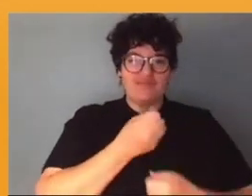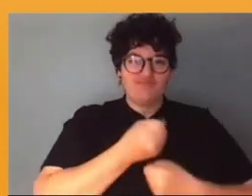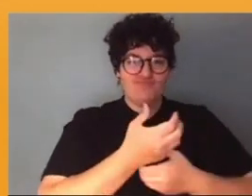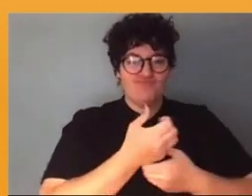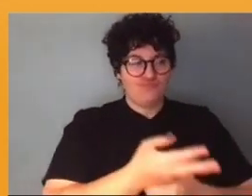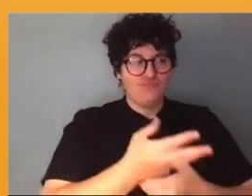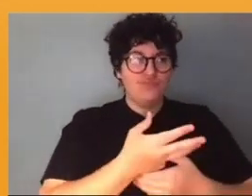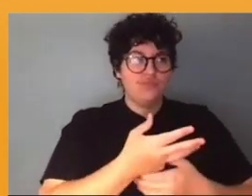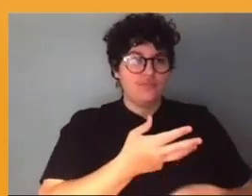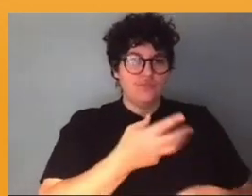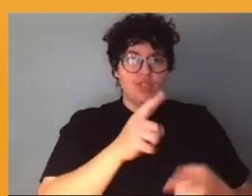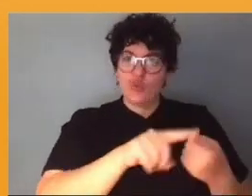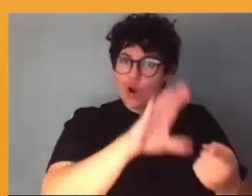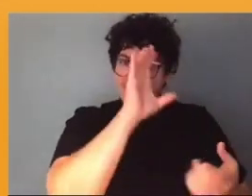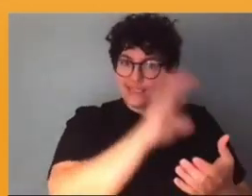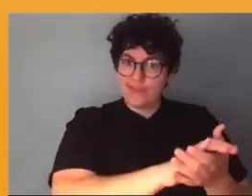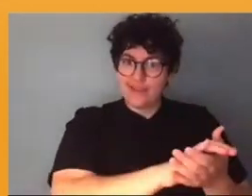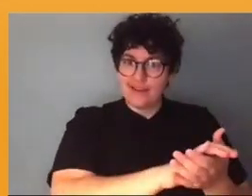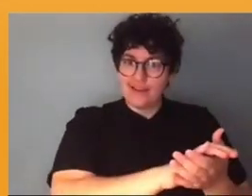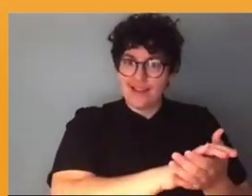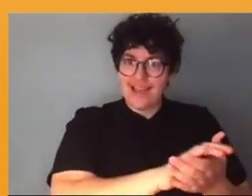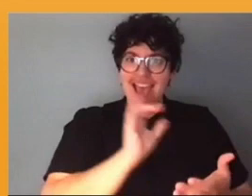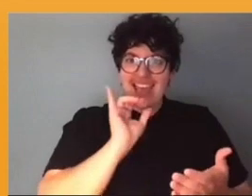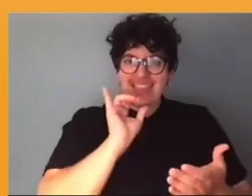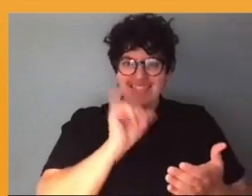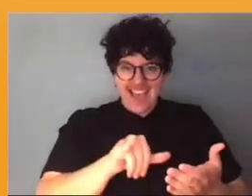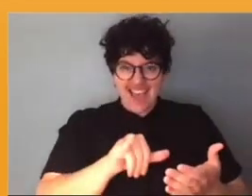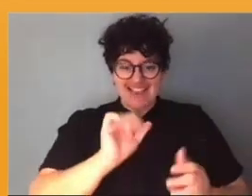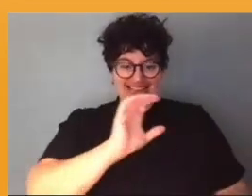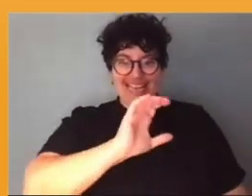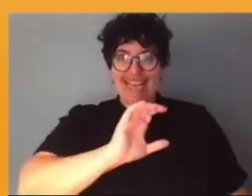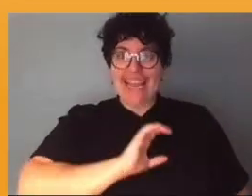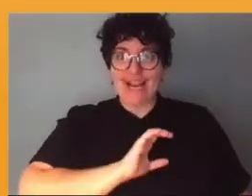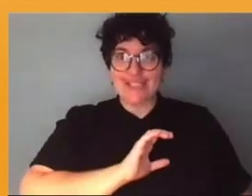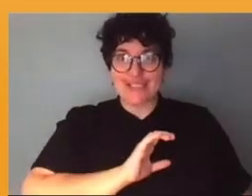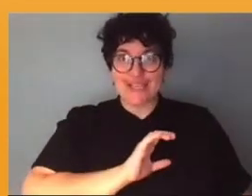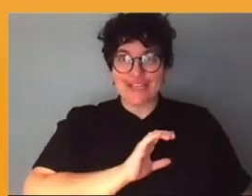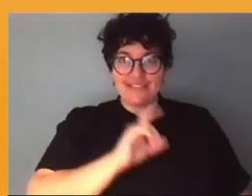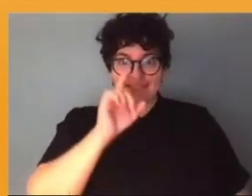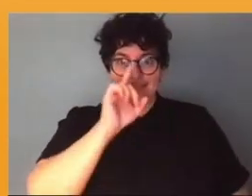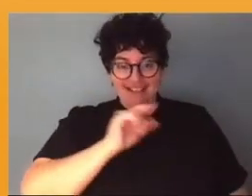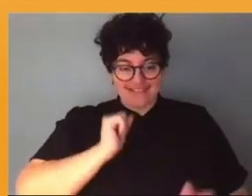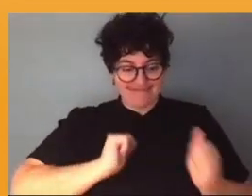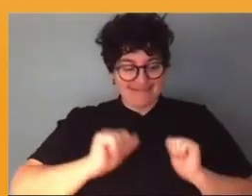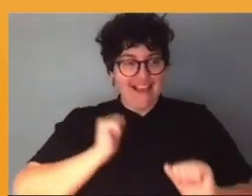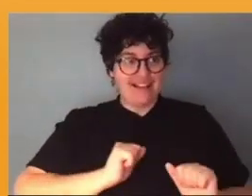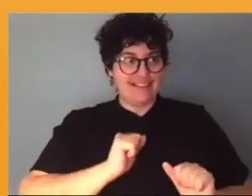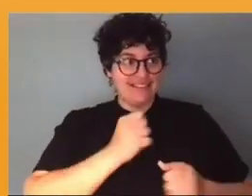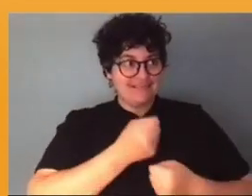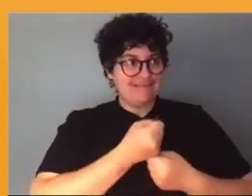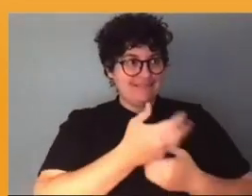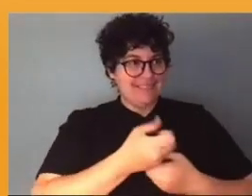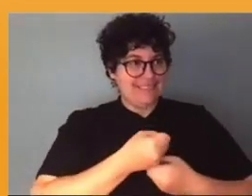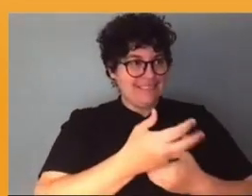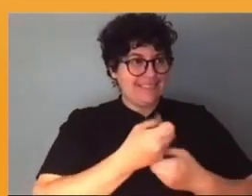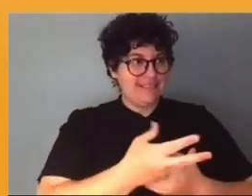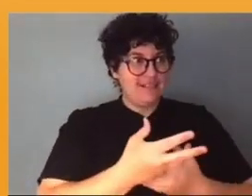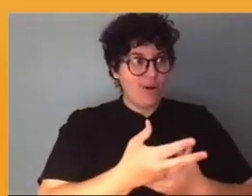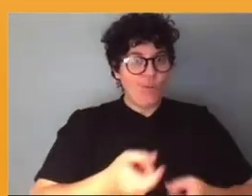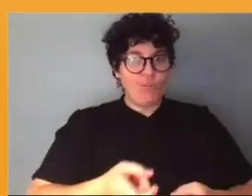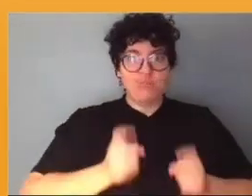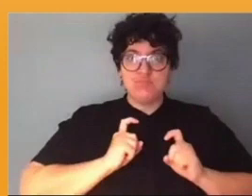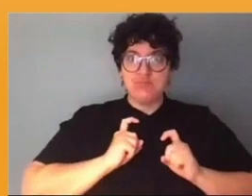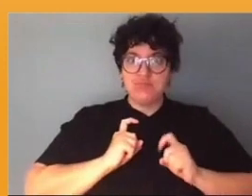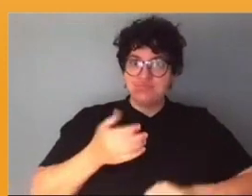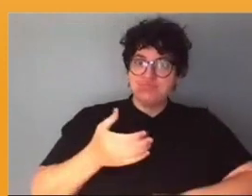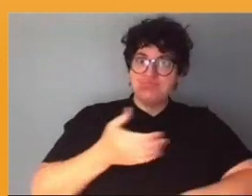sense of, you know, confidence. And I ended up acting on, you know, what I, that experience where I was